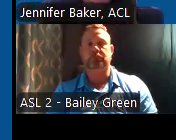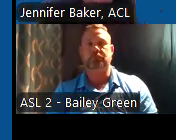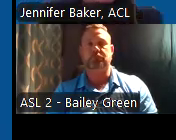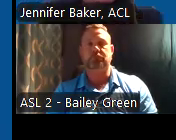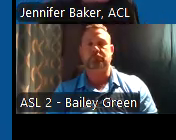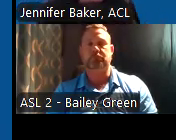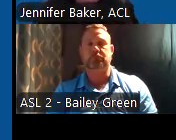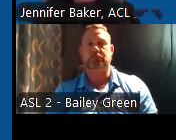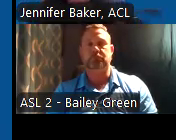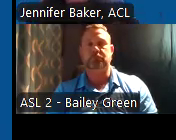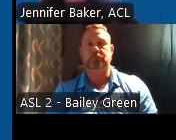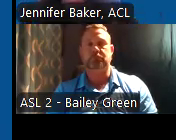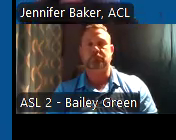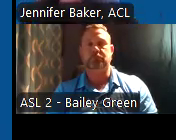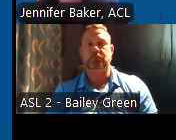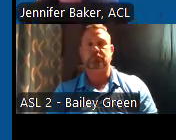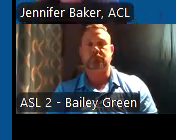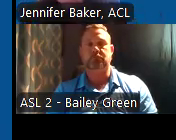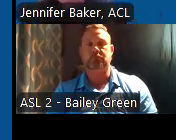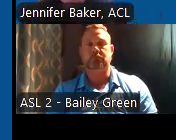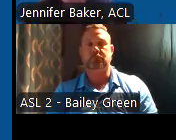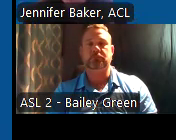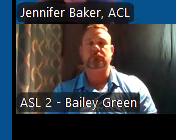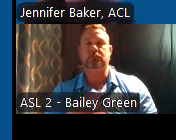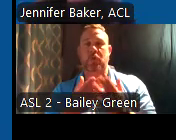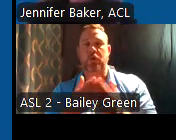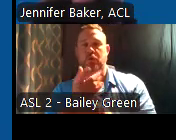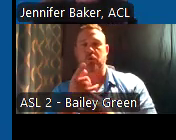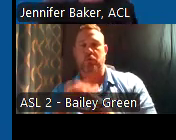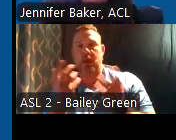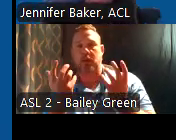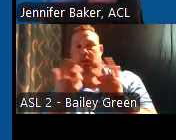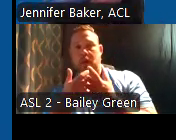memory served. We, through the collaborative,